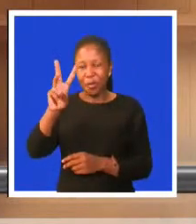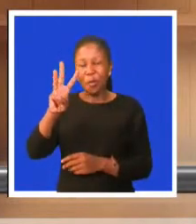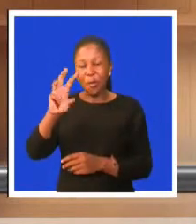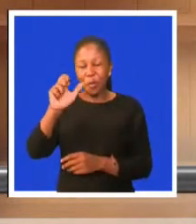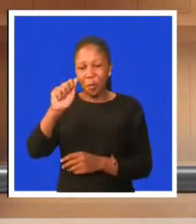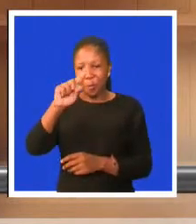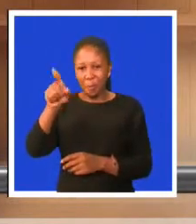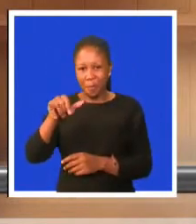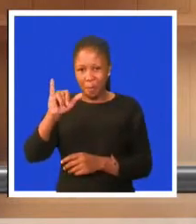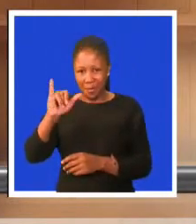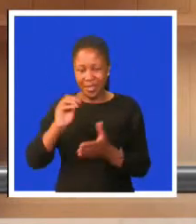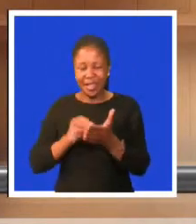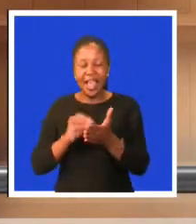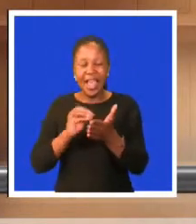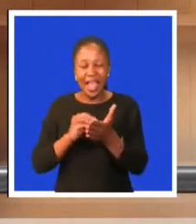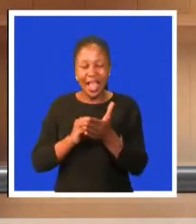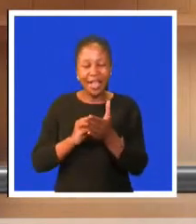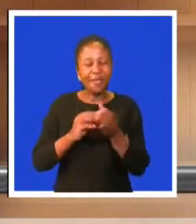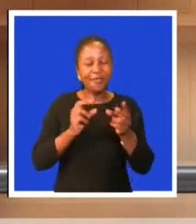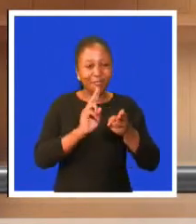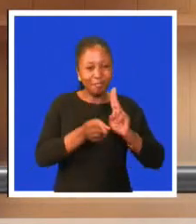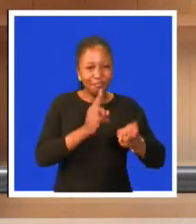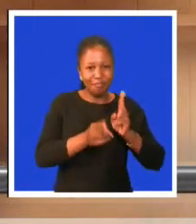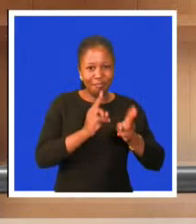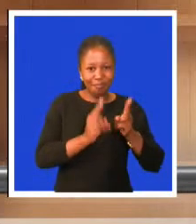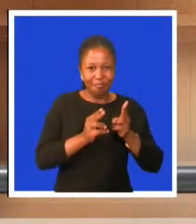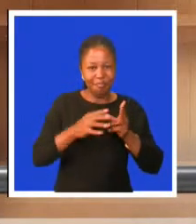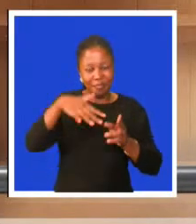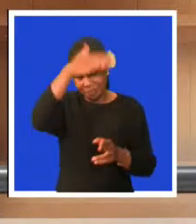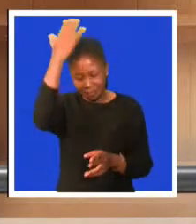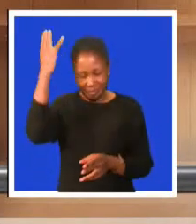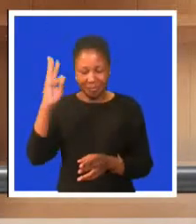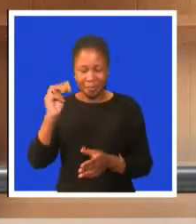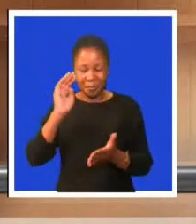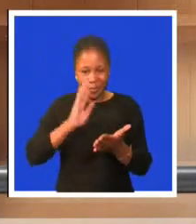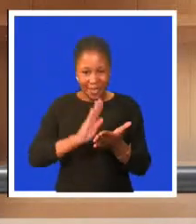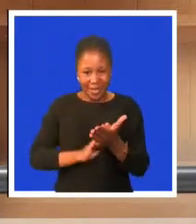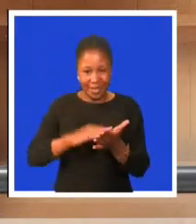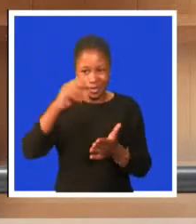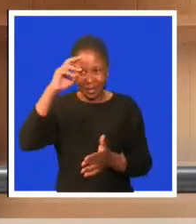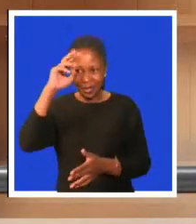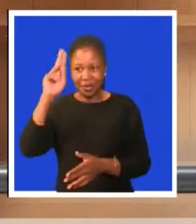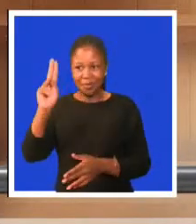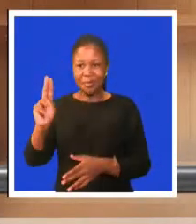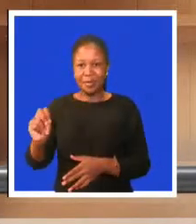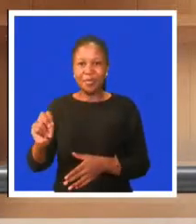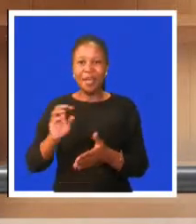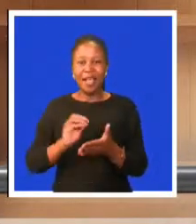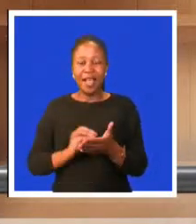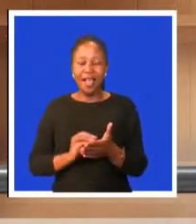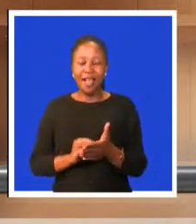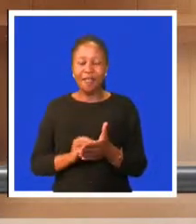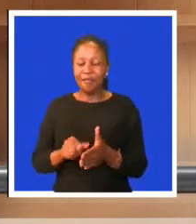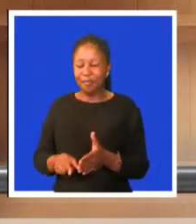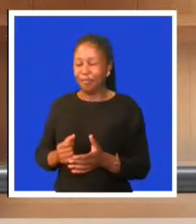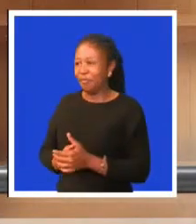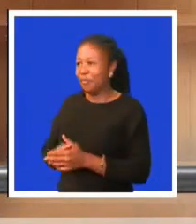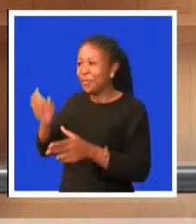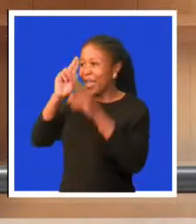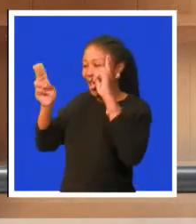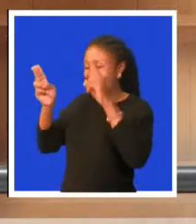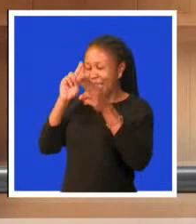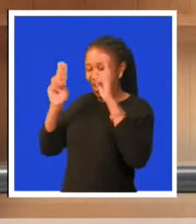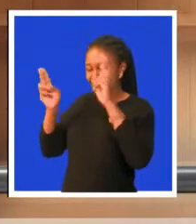in the studio are our sign language interpreters, Nompumelelo Hatebe and Nomcebo Dlamini. A very good afternoon,